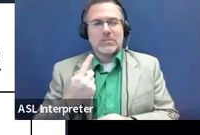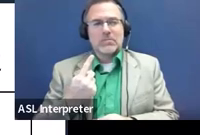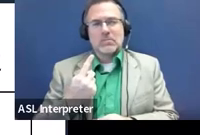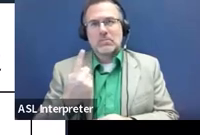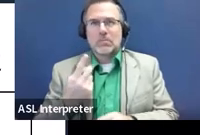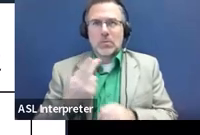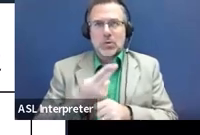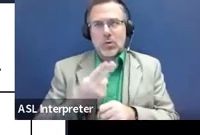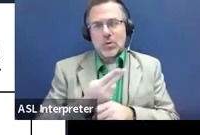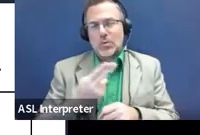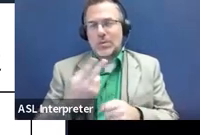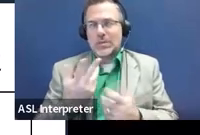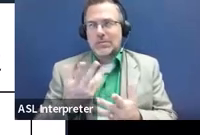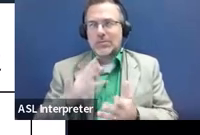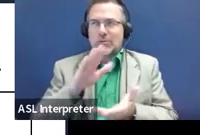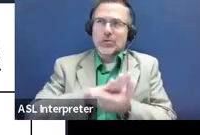very